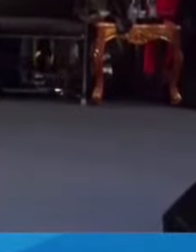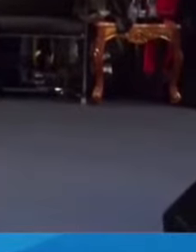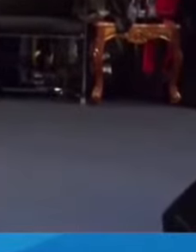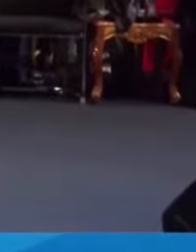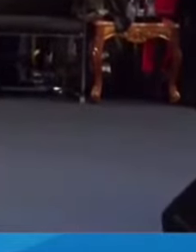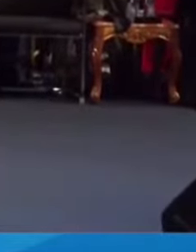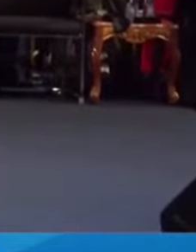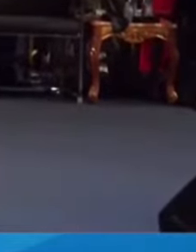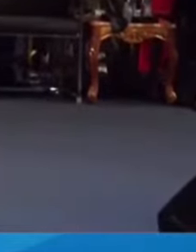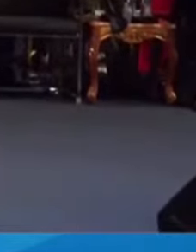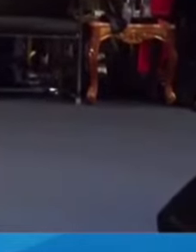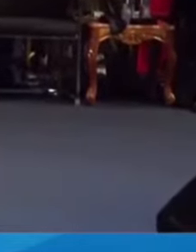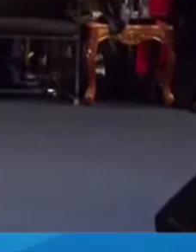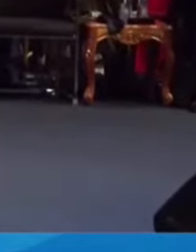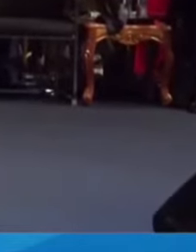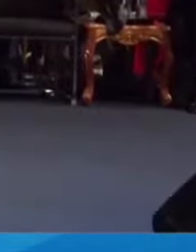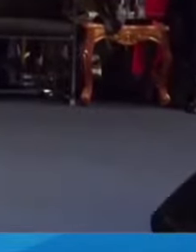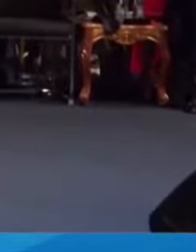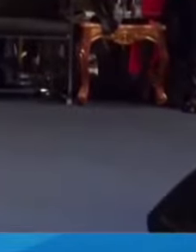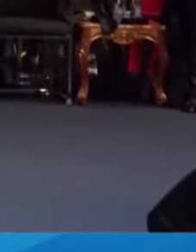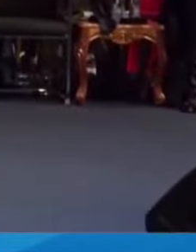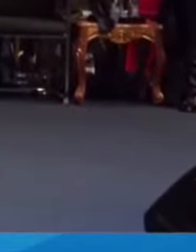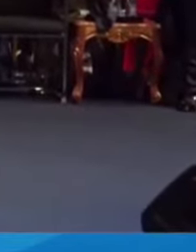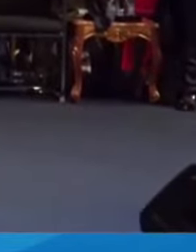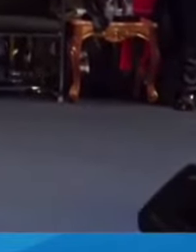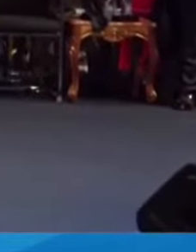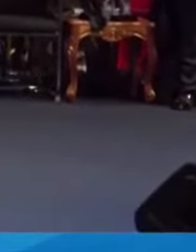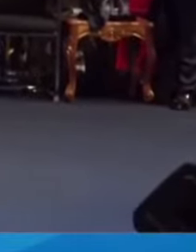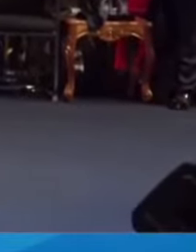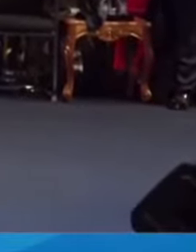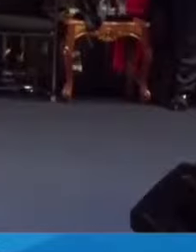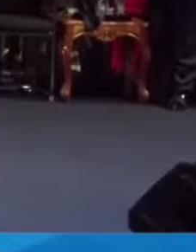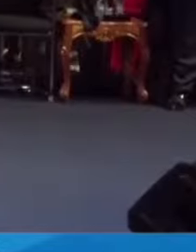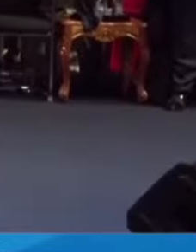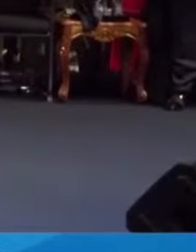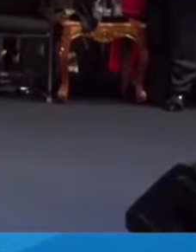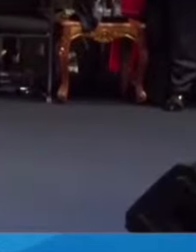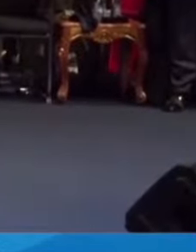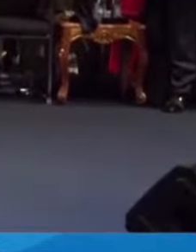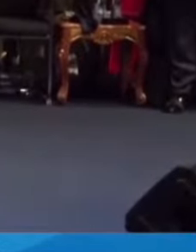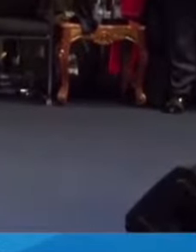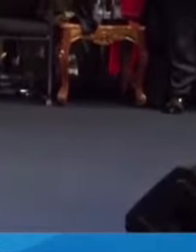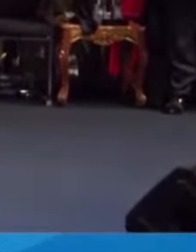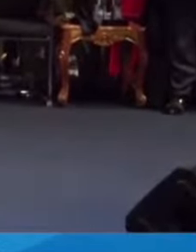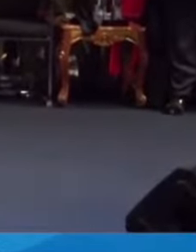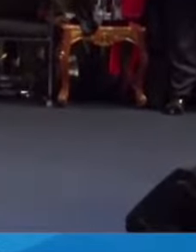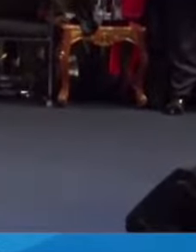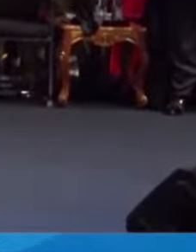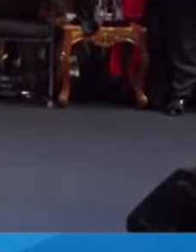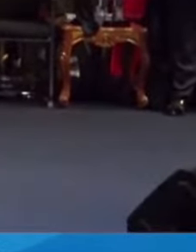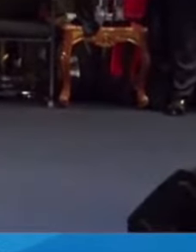strength lift your hands chir you are my Hiding Place sing it for me